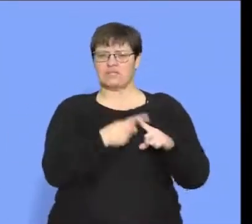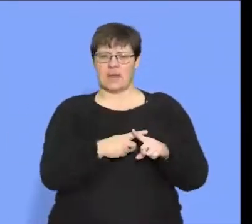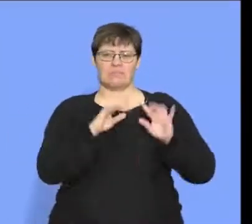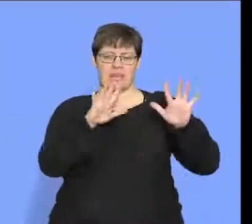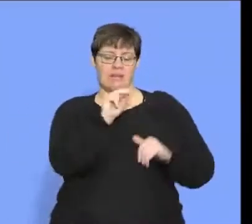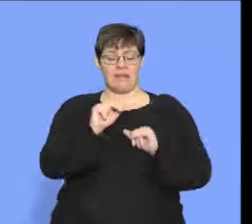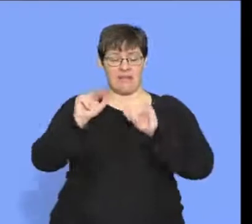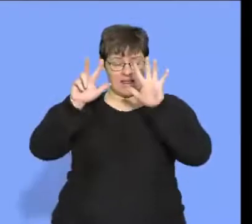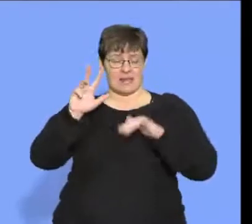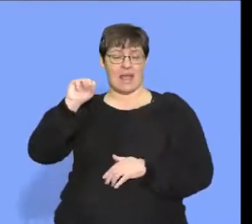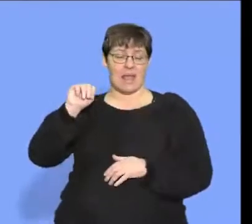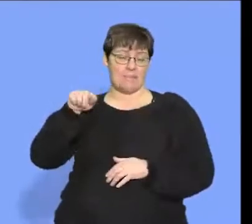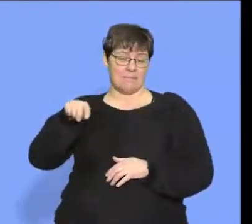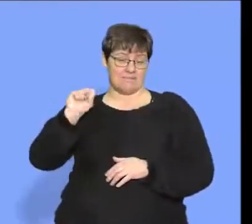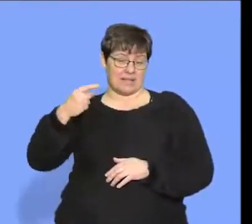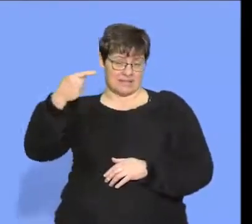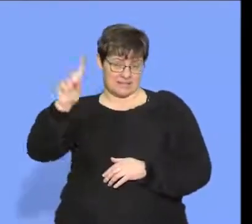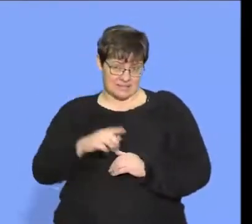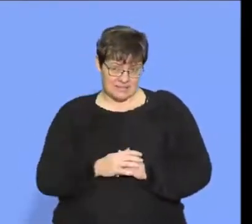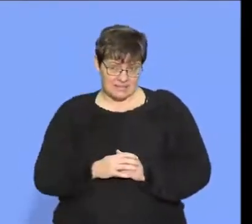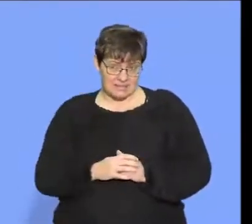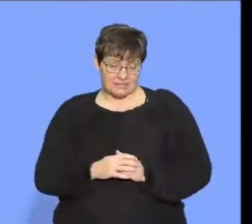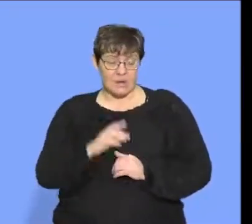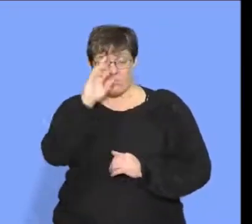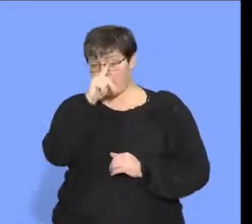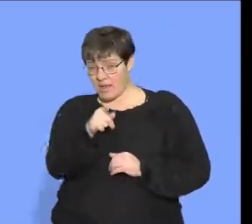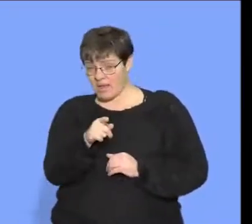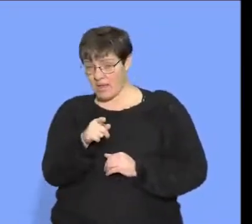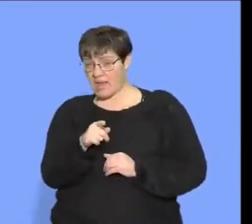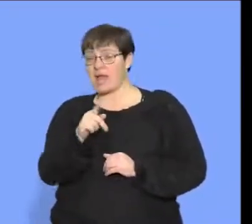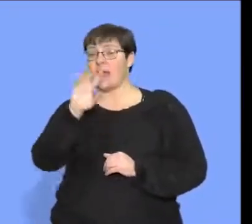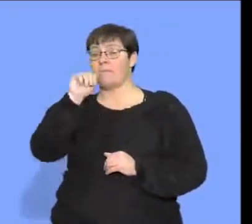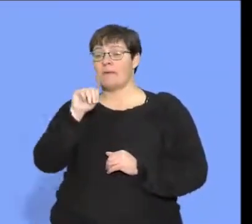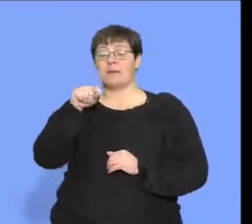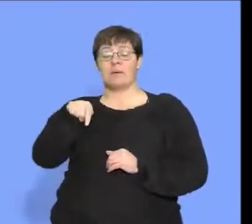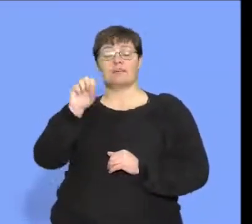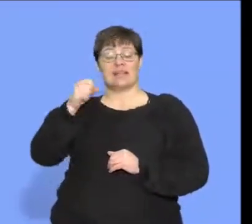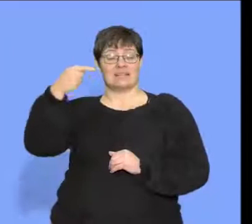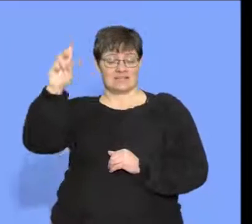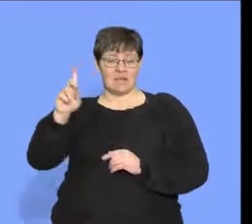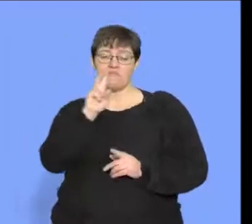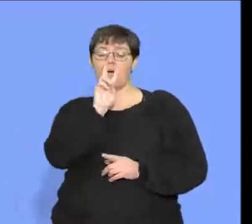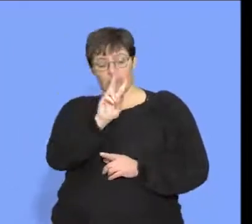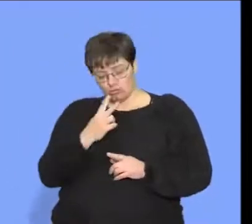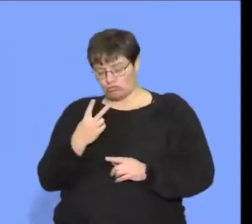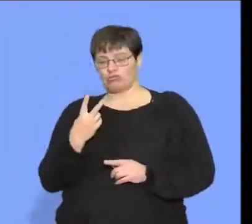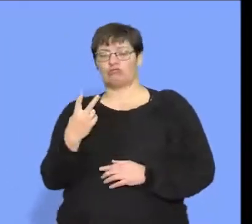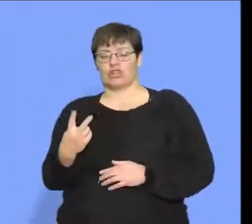3 times 10 to the power of 8 meters per second. Now remember that it's in meters per second, so we're going to